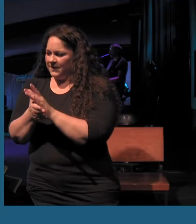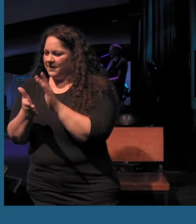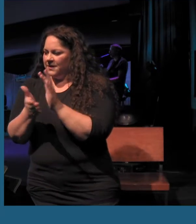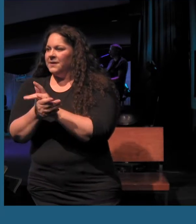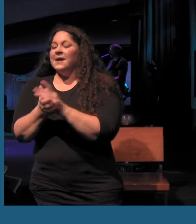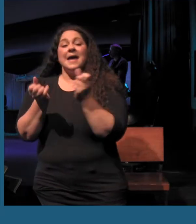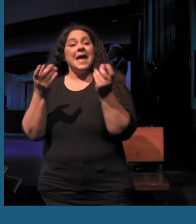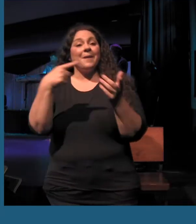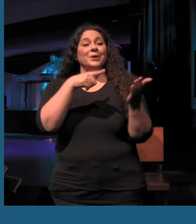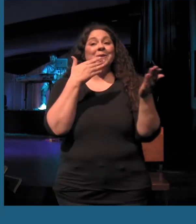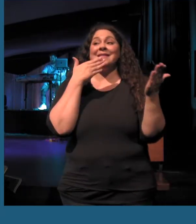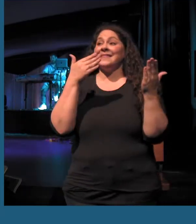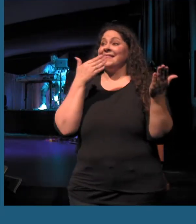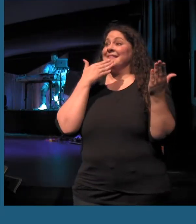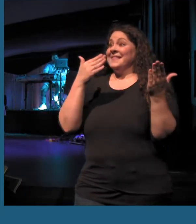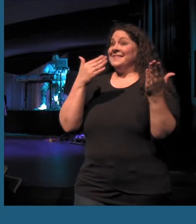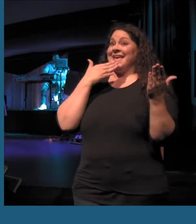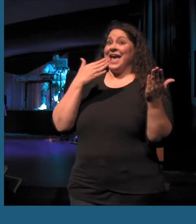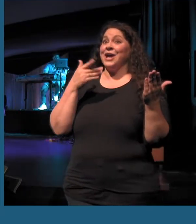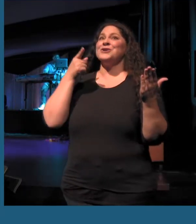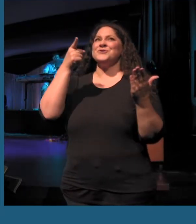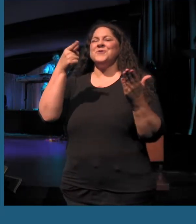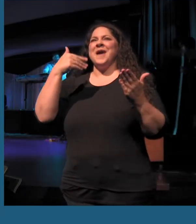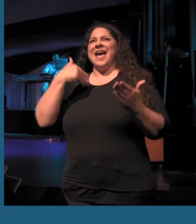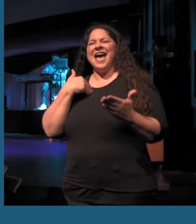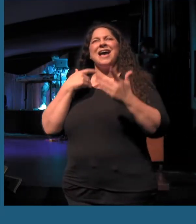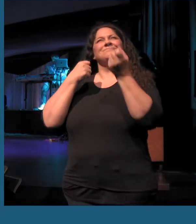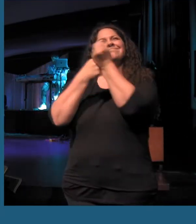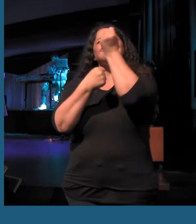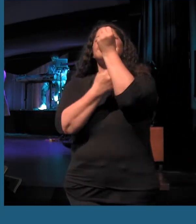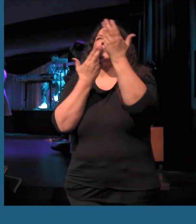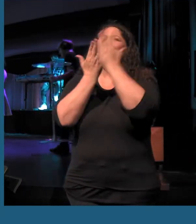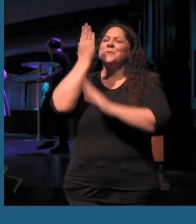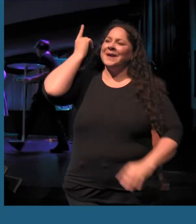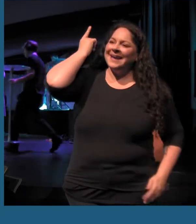How many of you are thankful that your feet are set on solid ground?